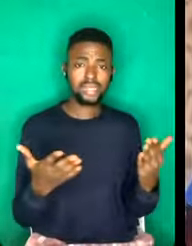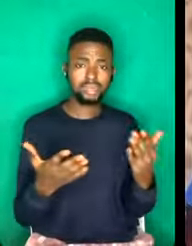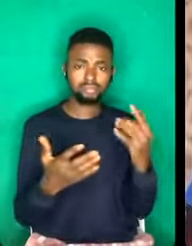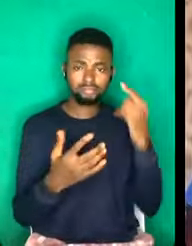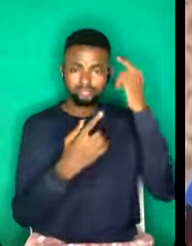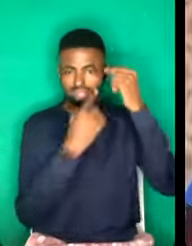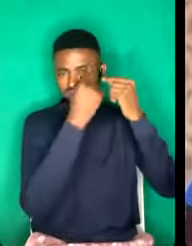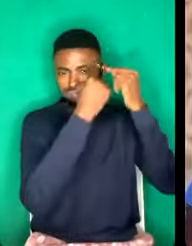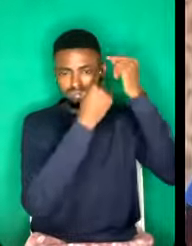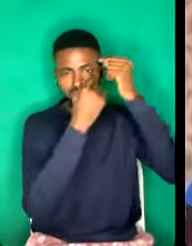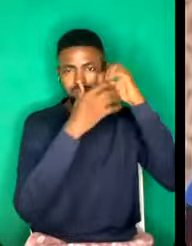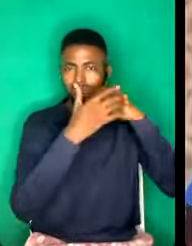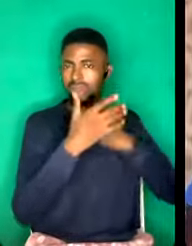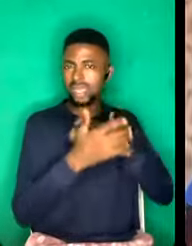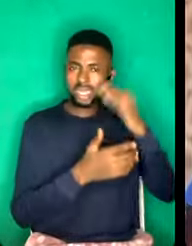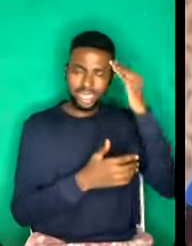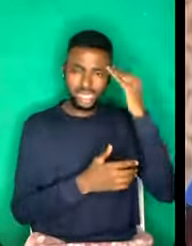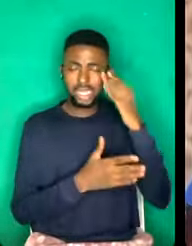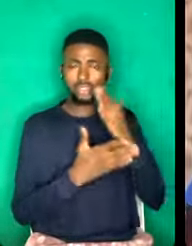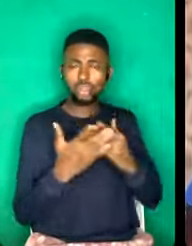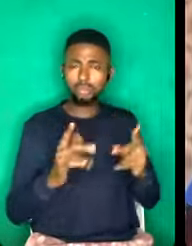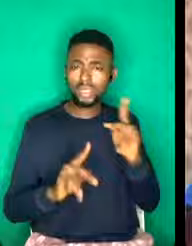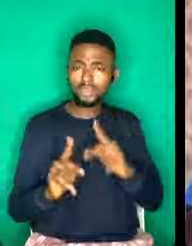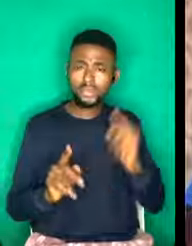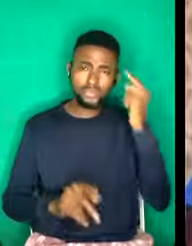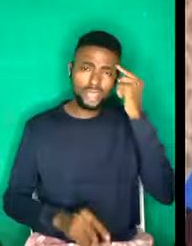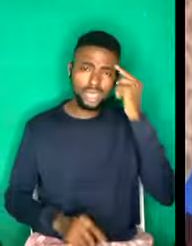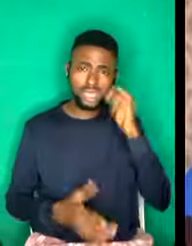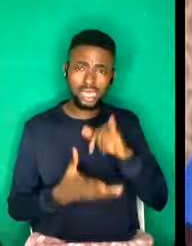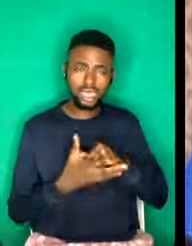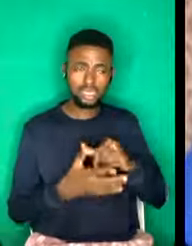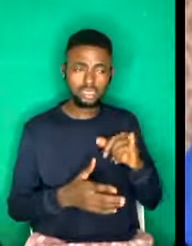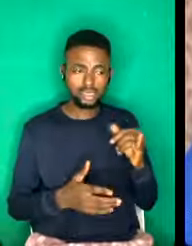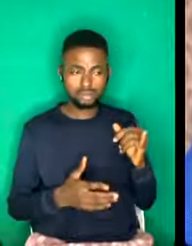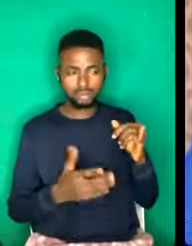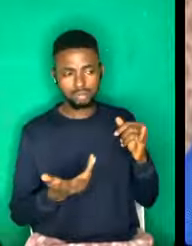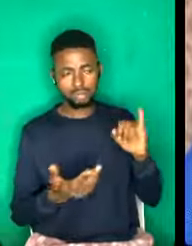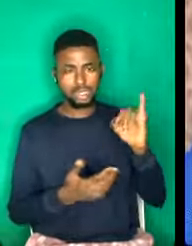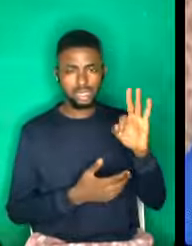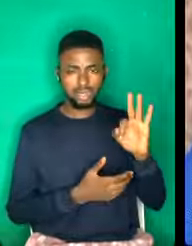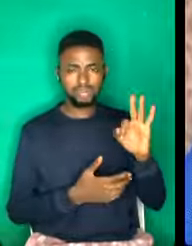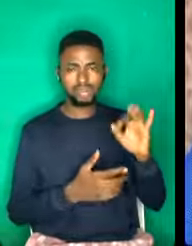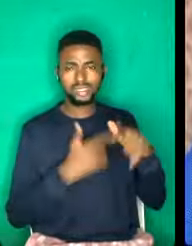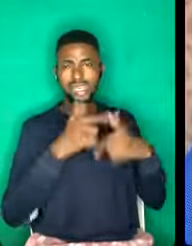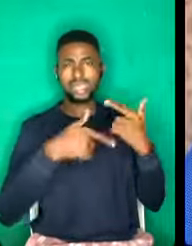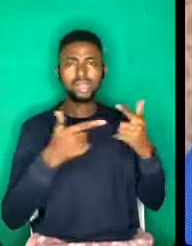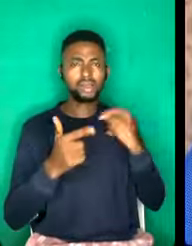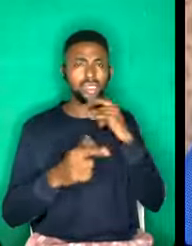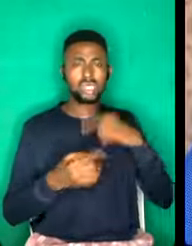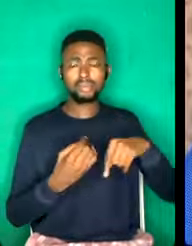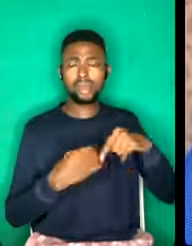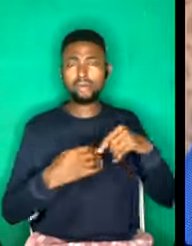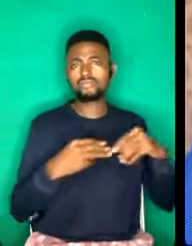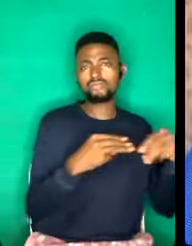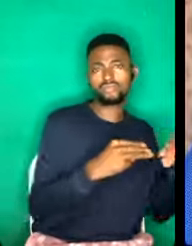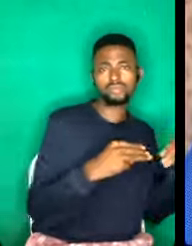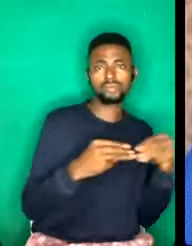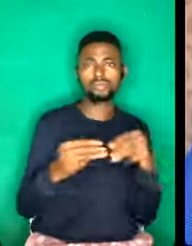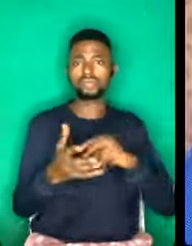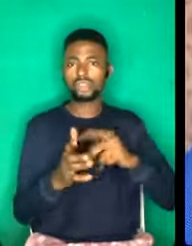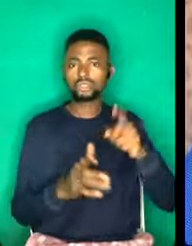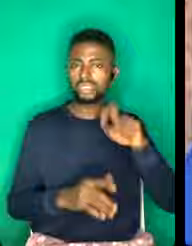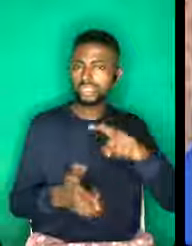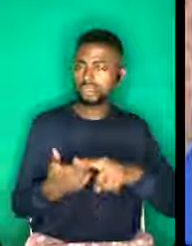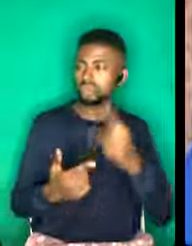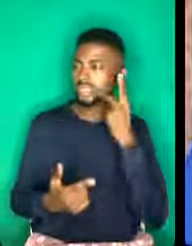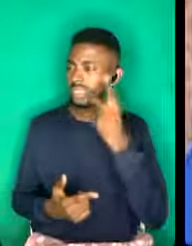thinking, some persons might be thinking, okay, if sign language has to do with movement, that means you have to see that movement. What about if sign